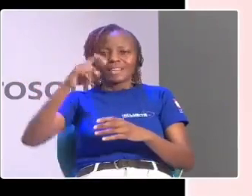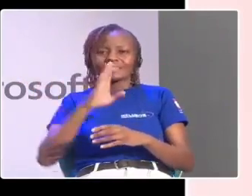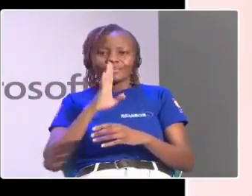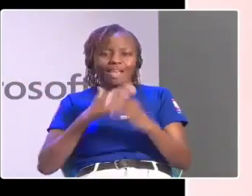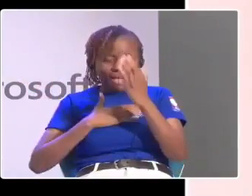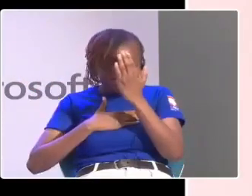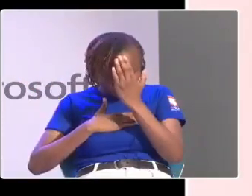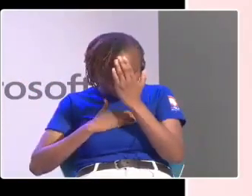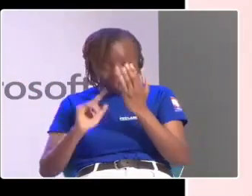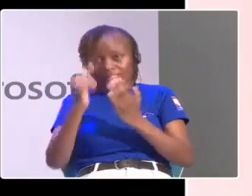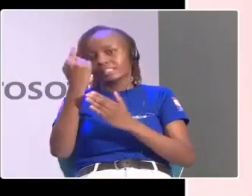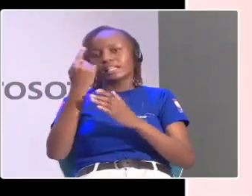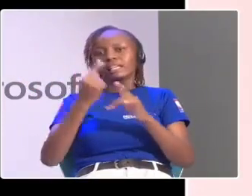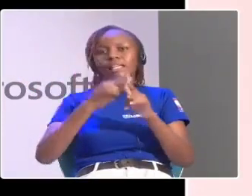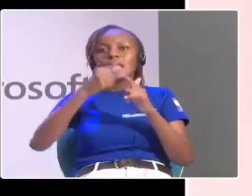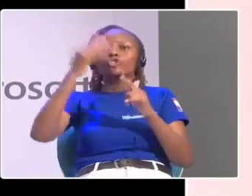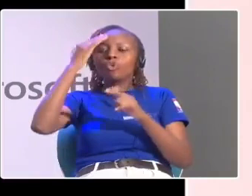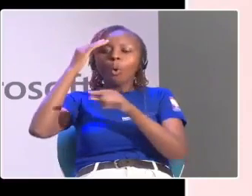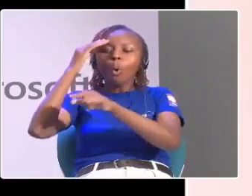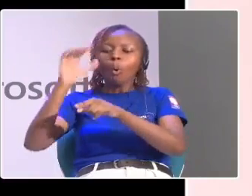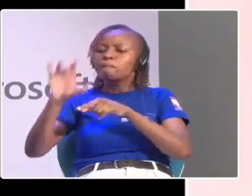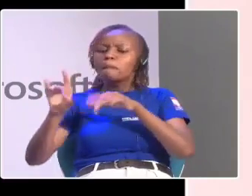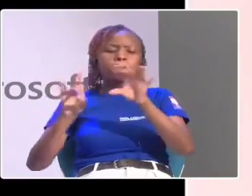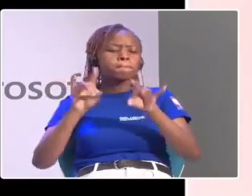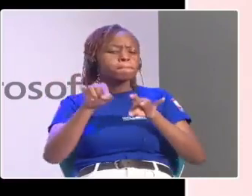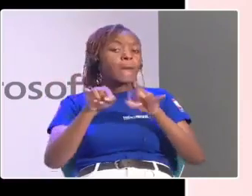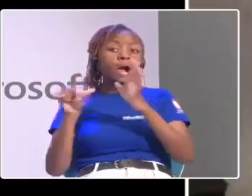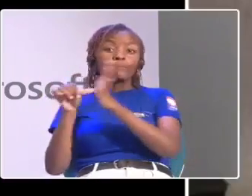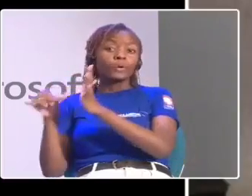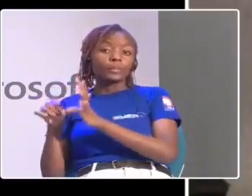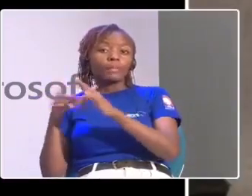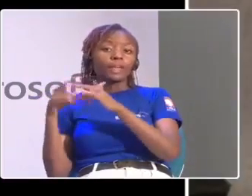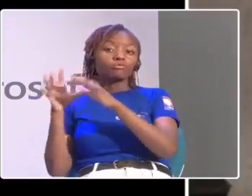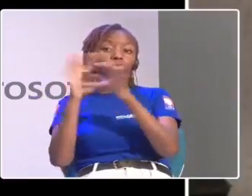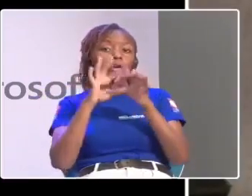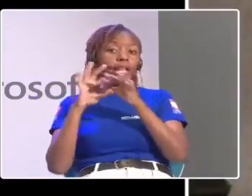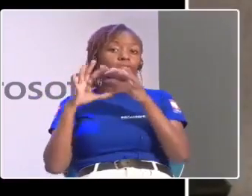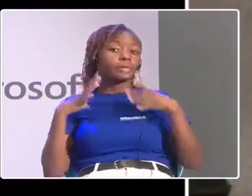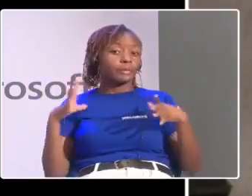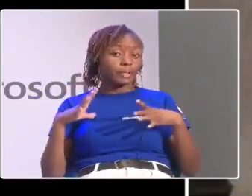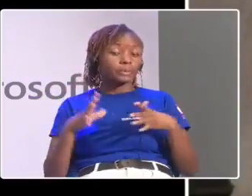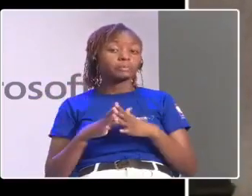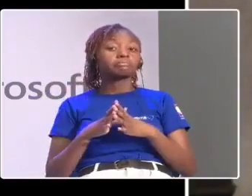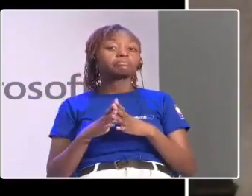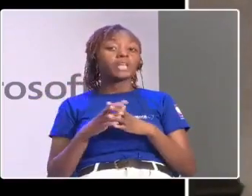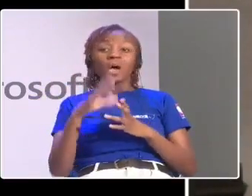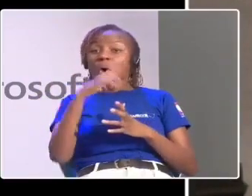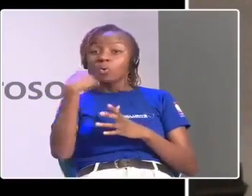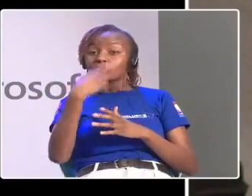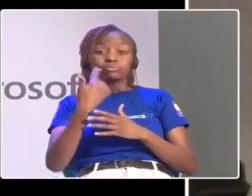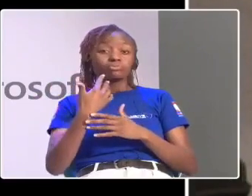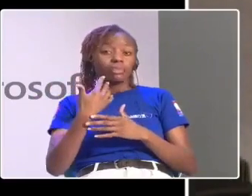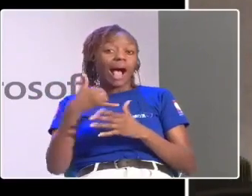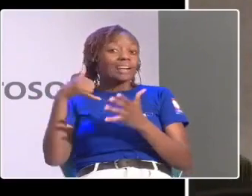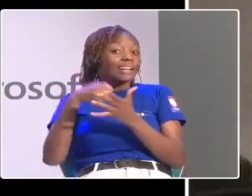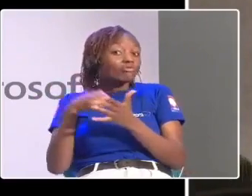understand it. We identify problems. We collaborate with the people that are impacted by these things.